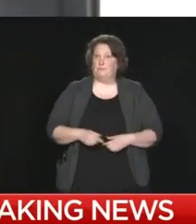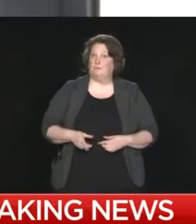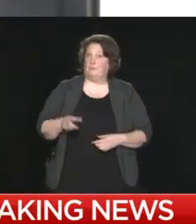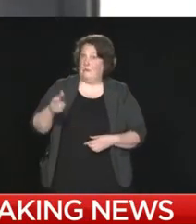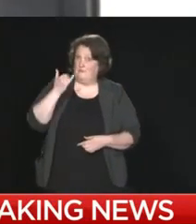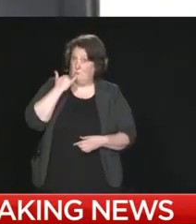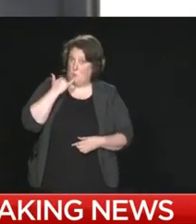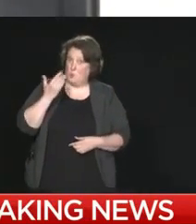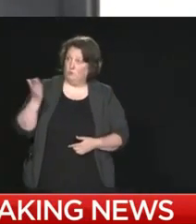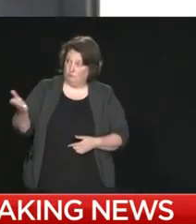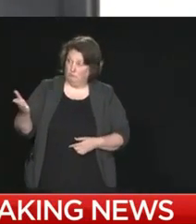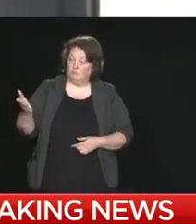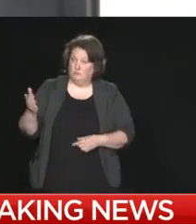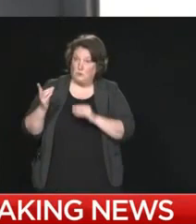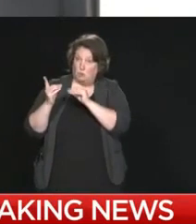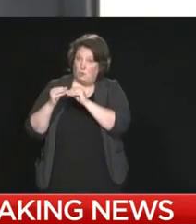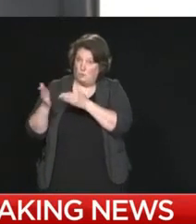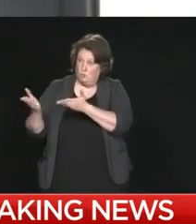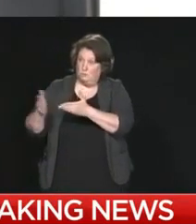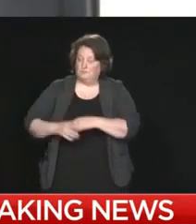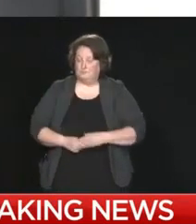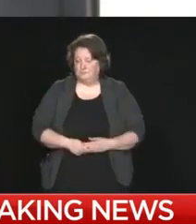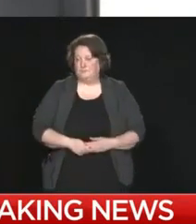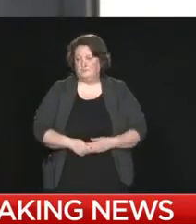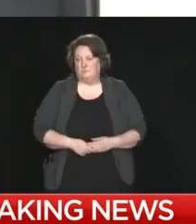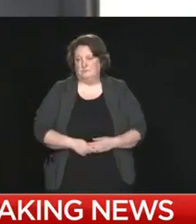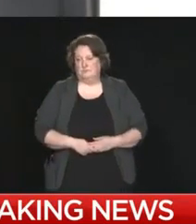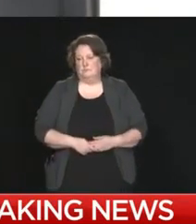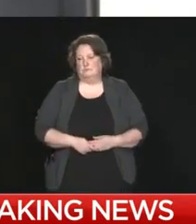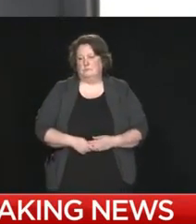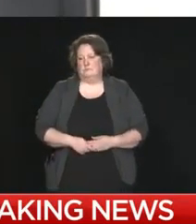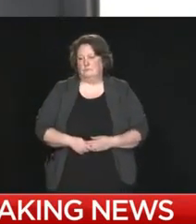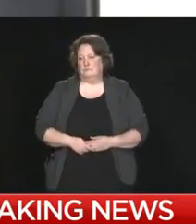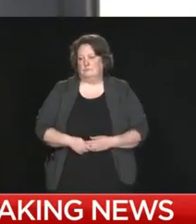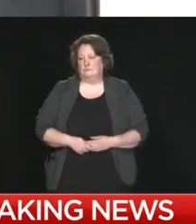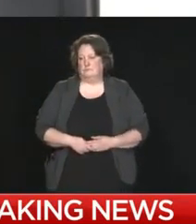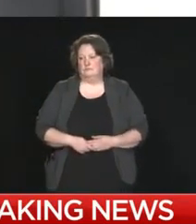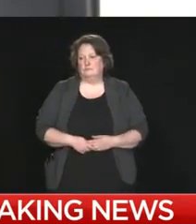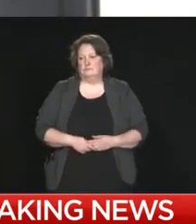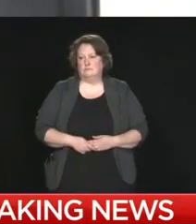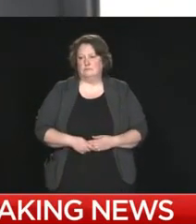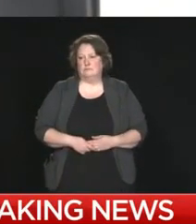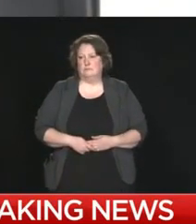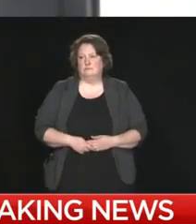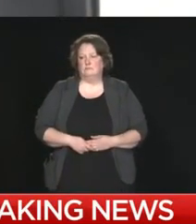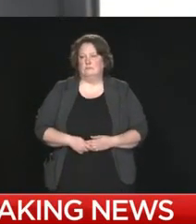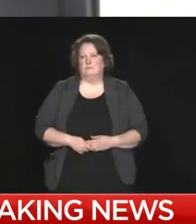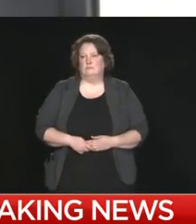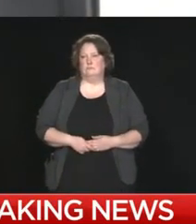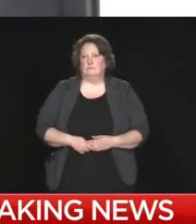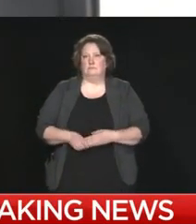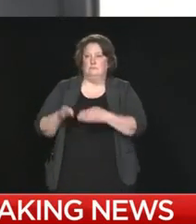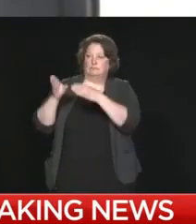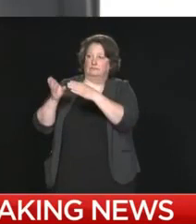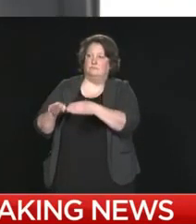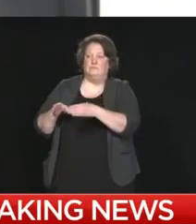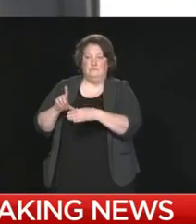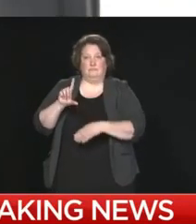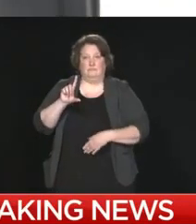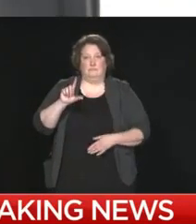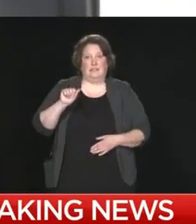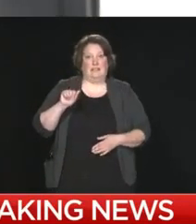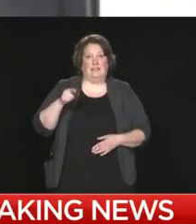Merci. Thank you. Prochaine question, l'INADIB, la presse canadienne. À vous. L'INADIB, Canadian